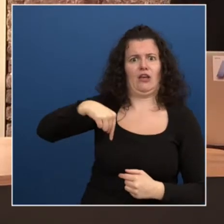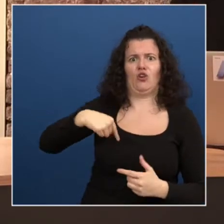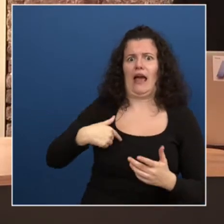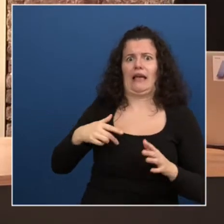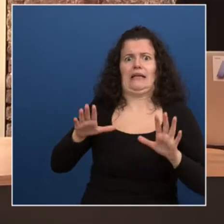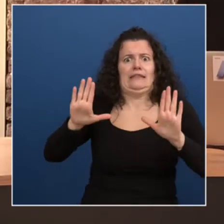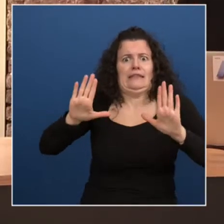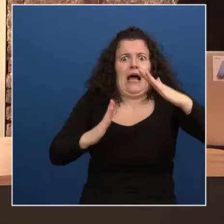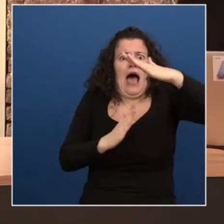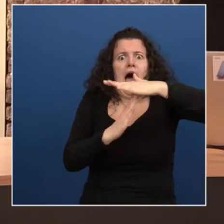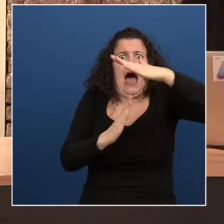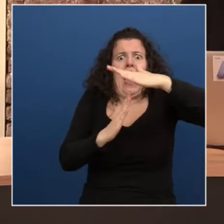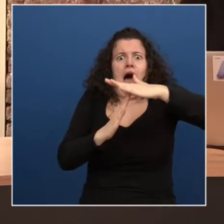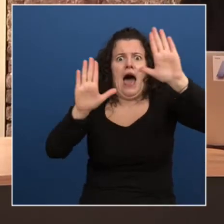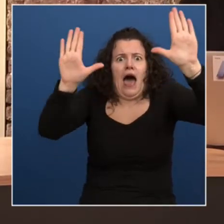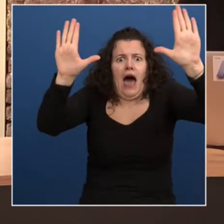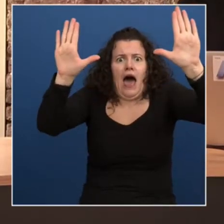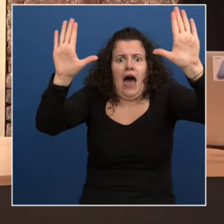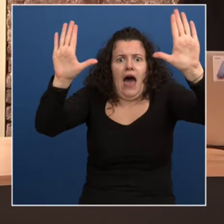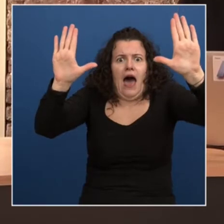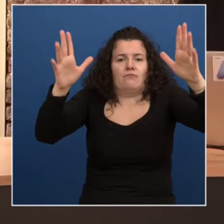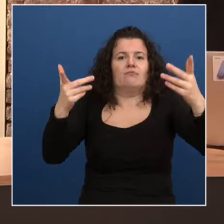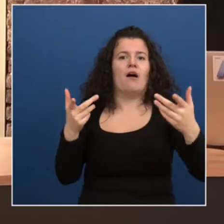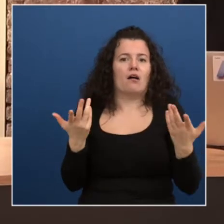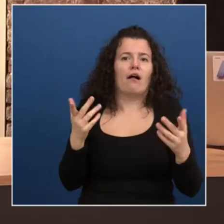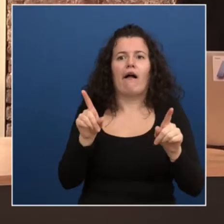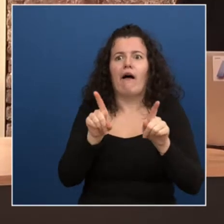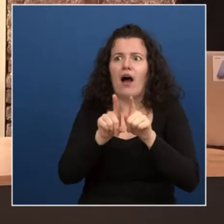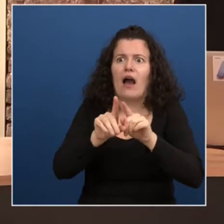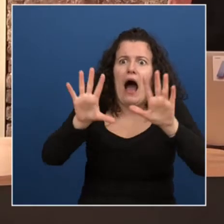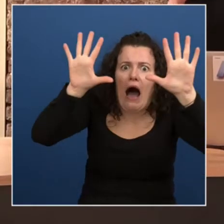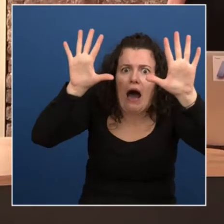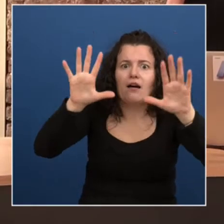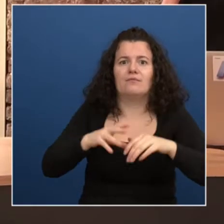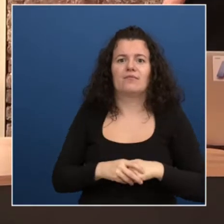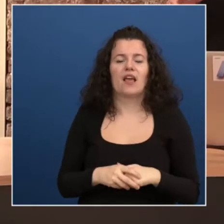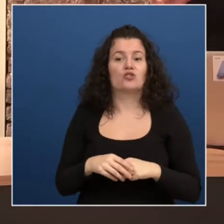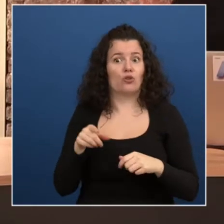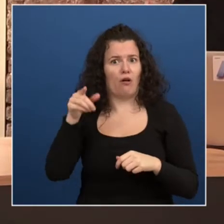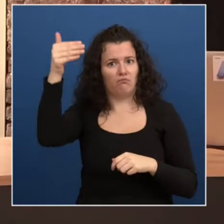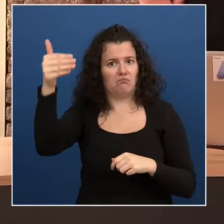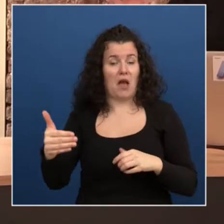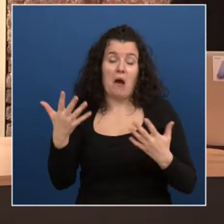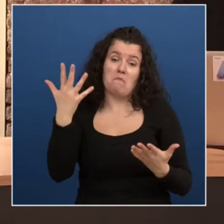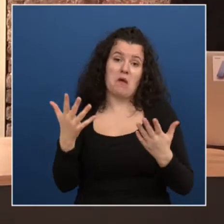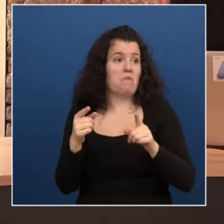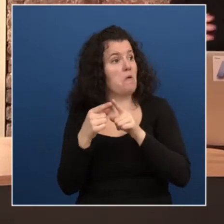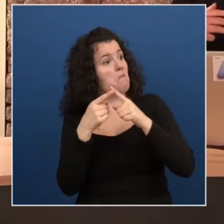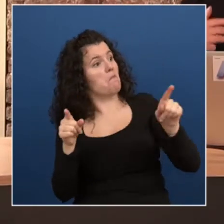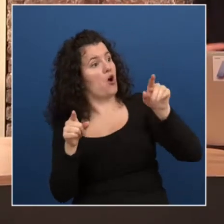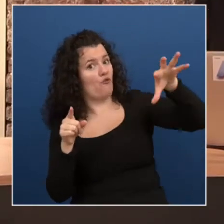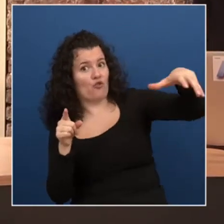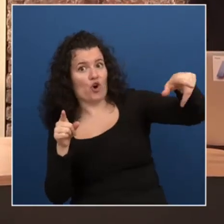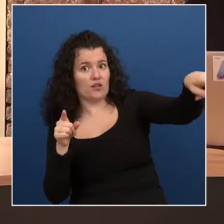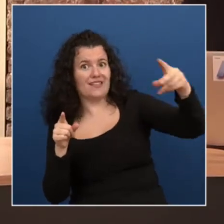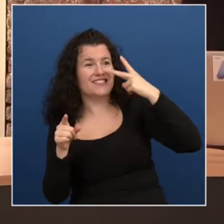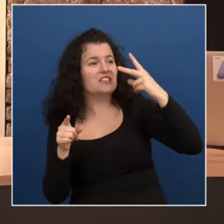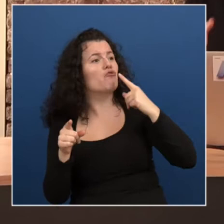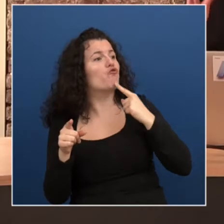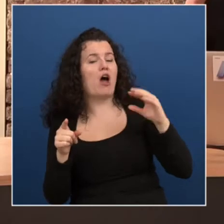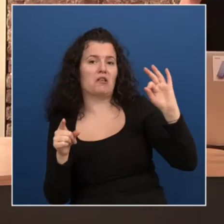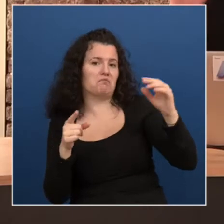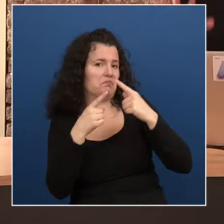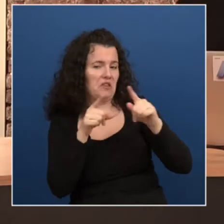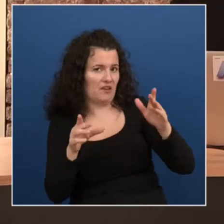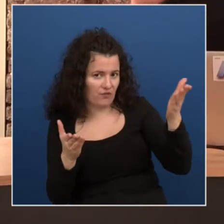okay, great. I know there are even parts of the world that's different, so it's with the Western vision, sorry, but just to explain, I don't